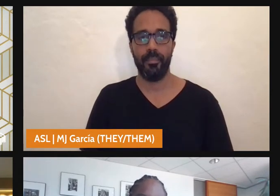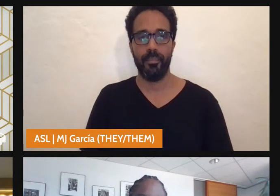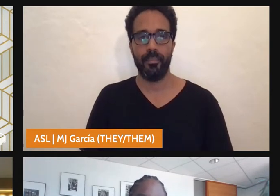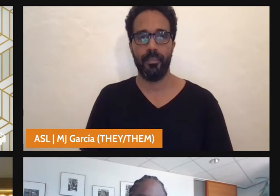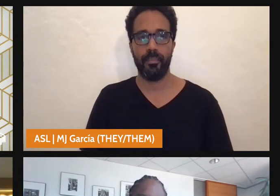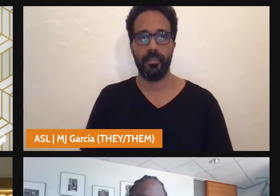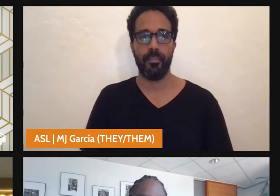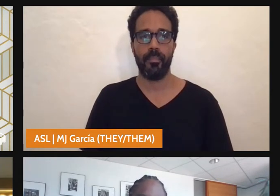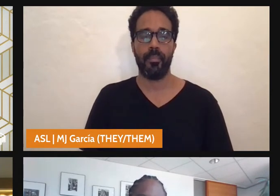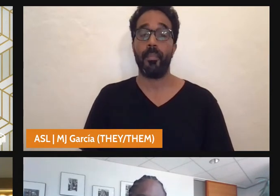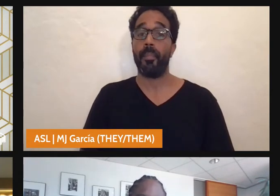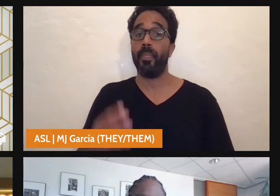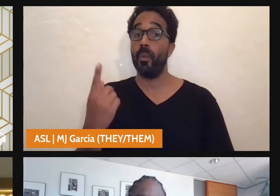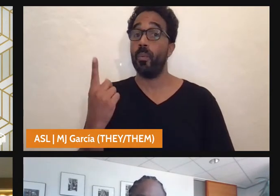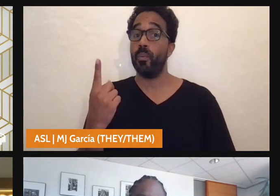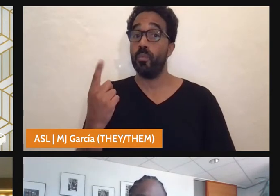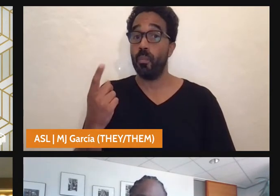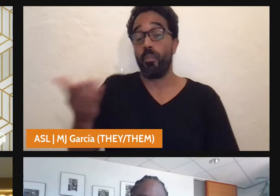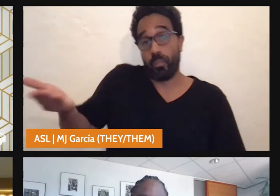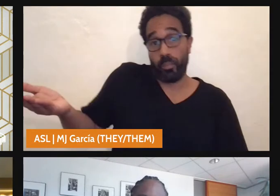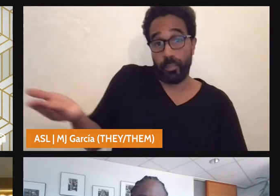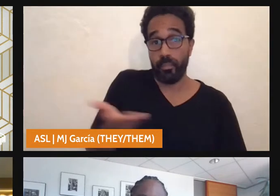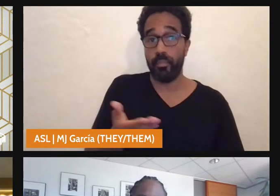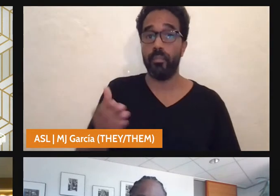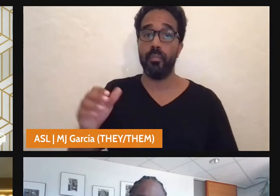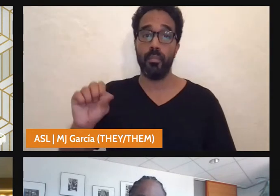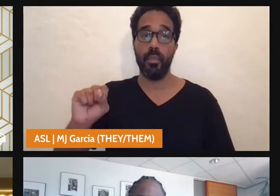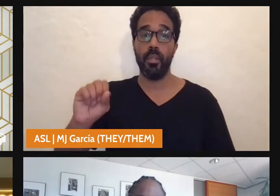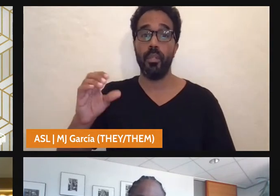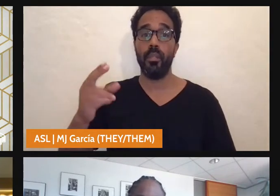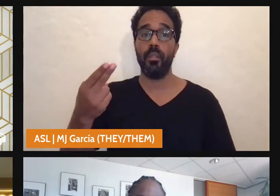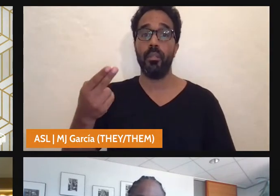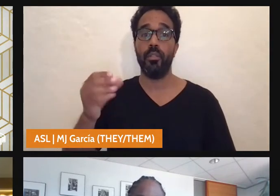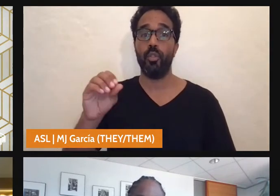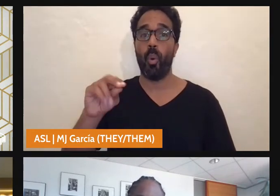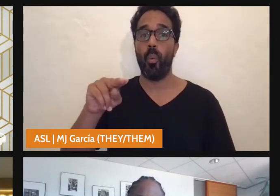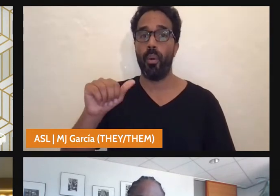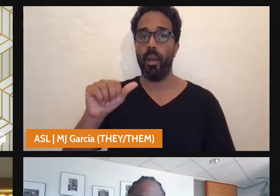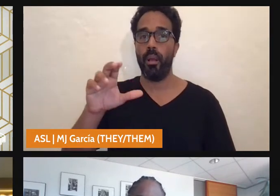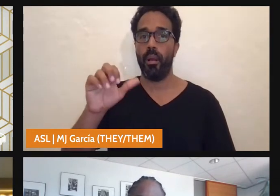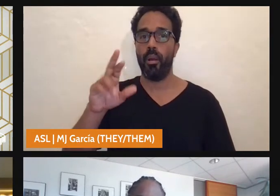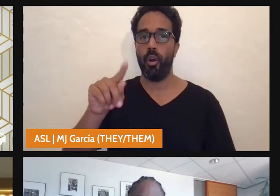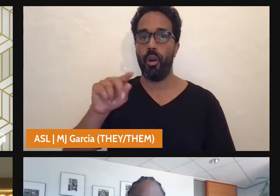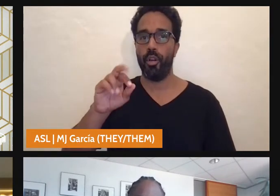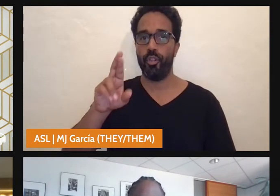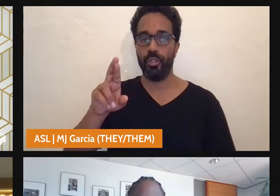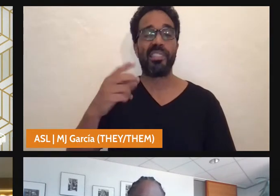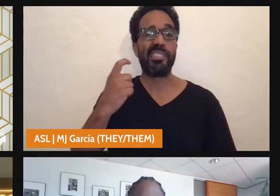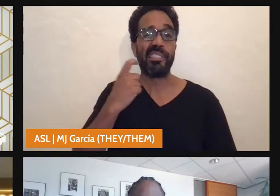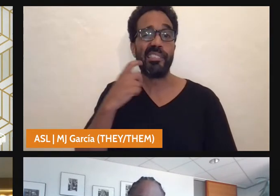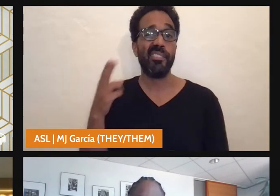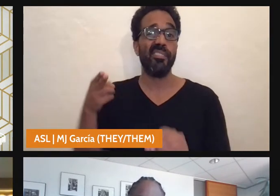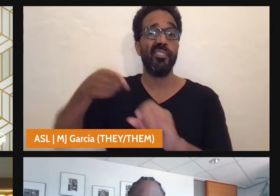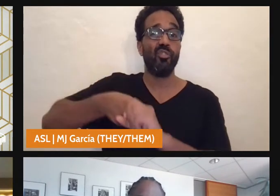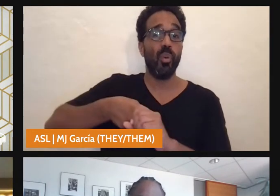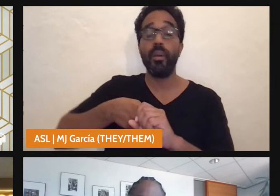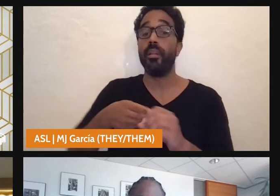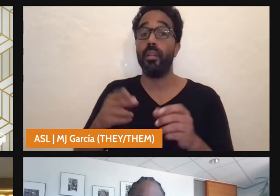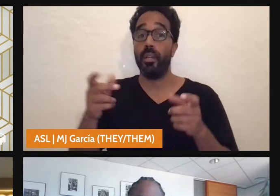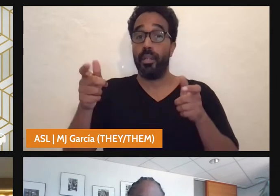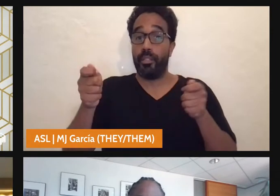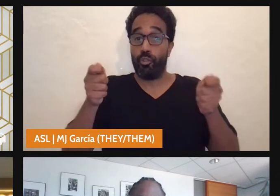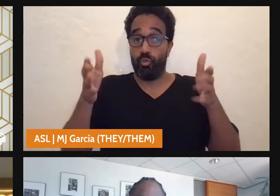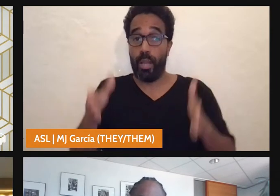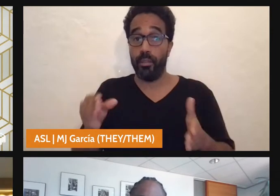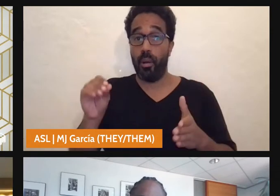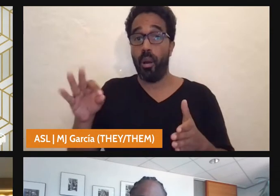And please help me welcome my colleague, Shona Carter, who just joined the Black Future Co-op Fund in July as our Director of Partner Engagement and